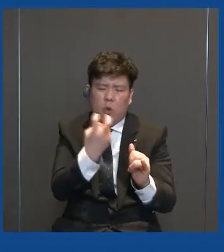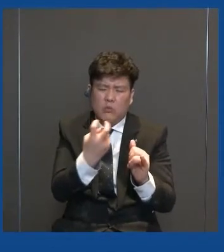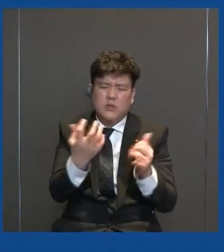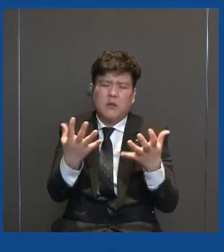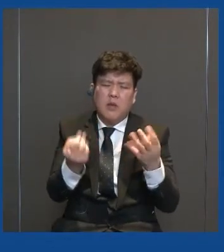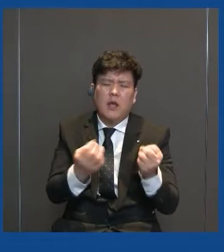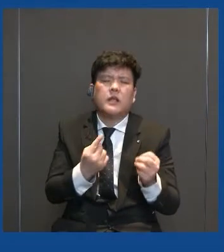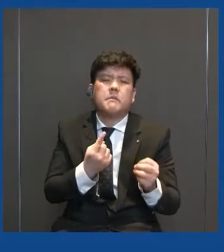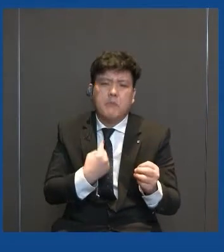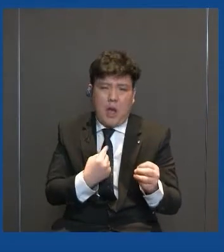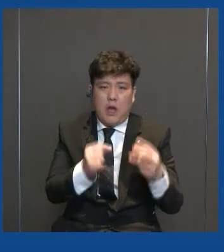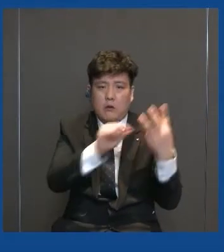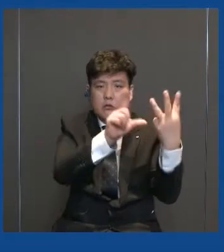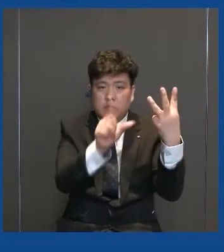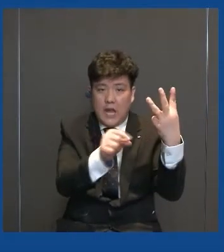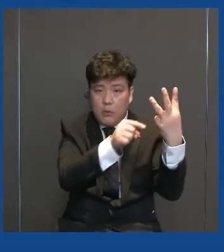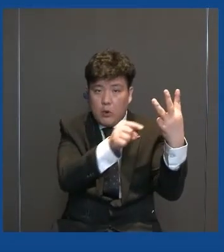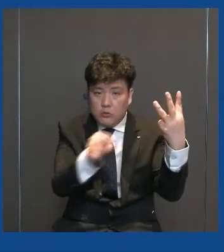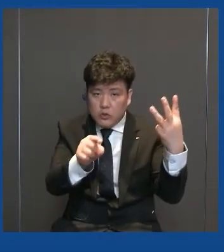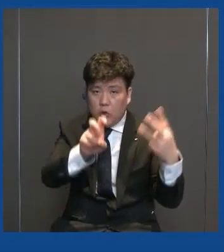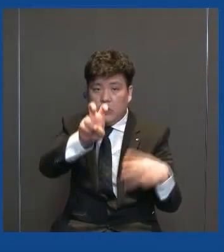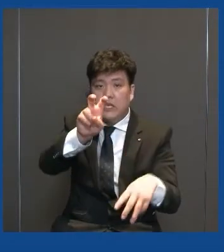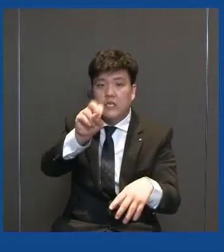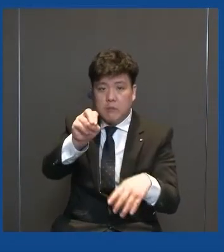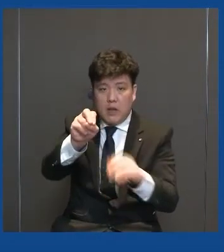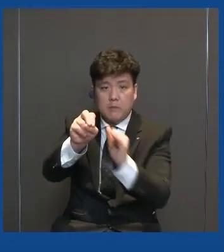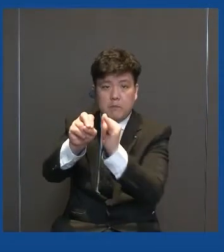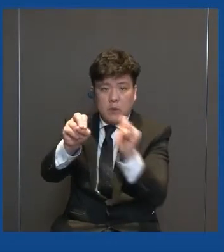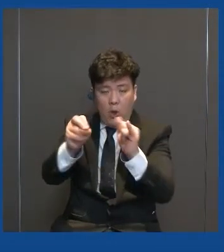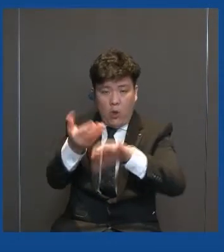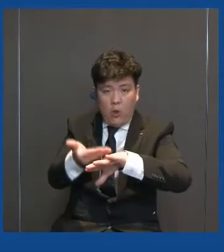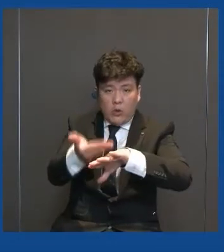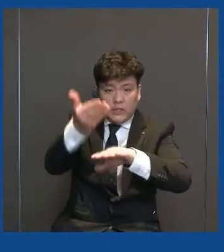of 1.1%. And